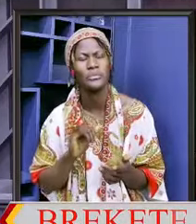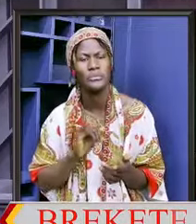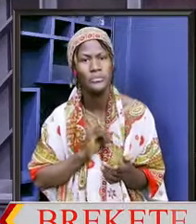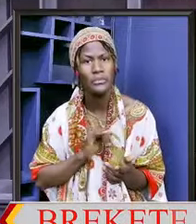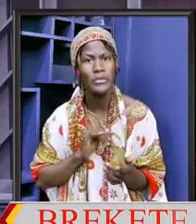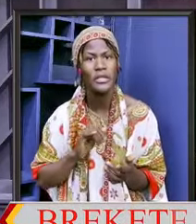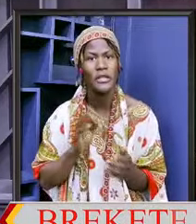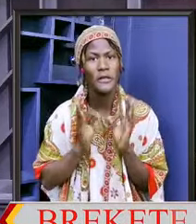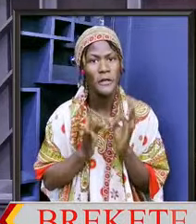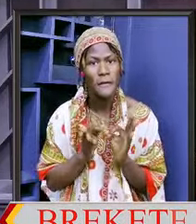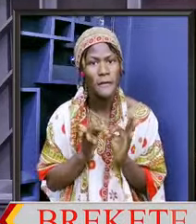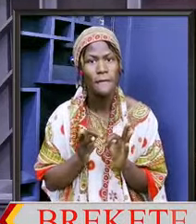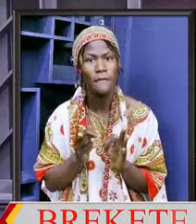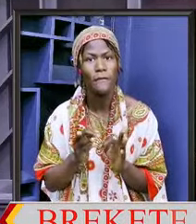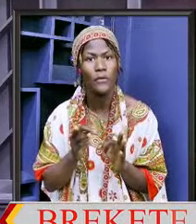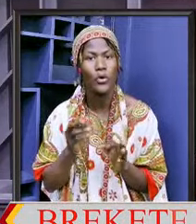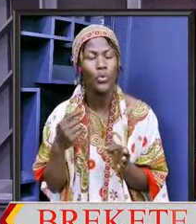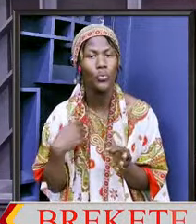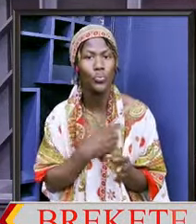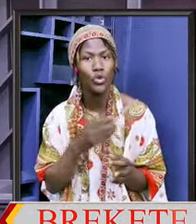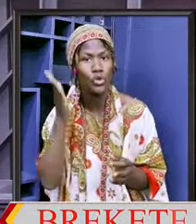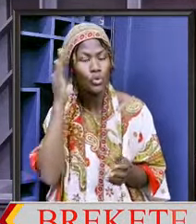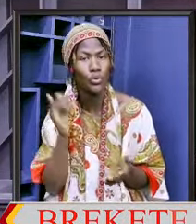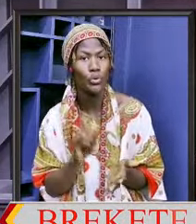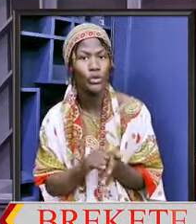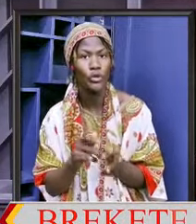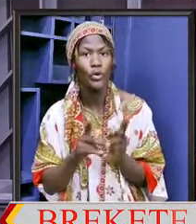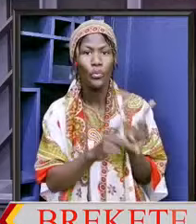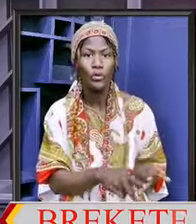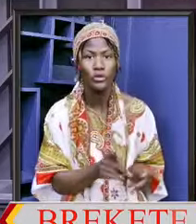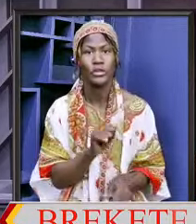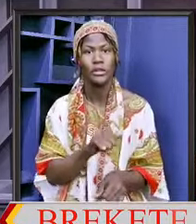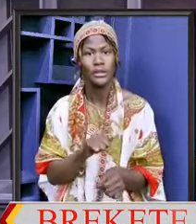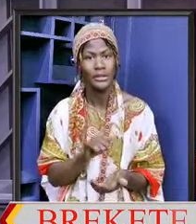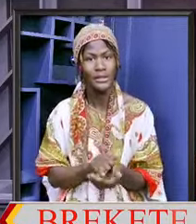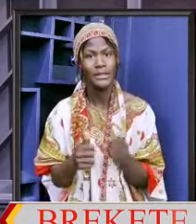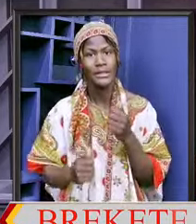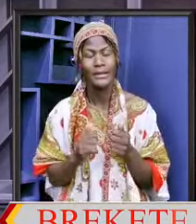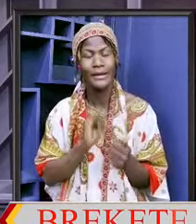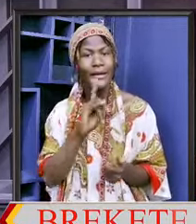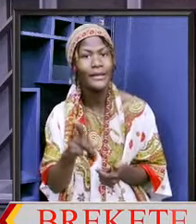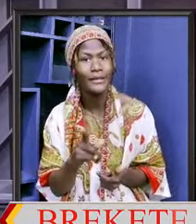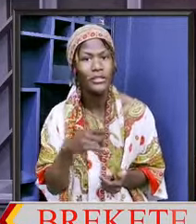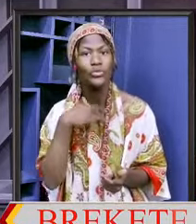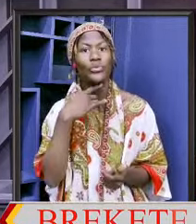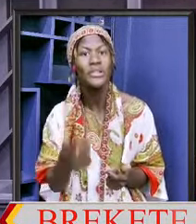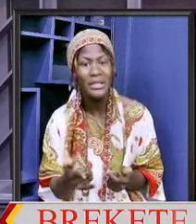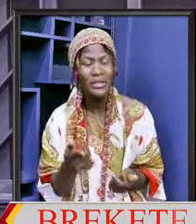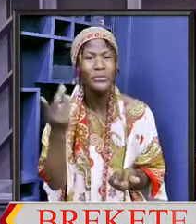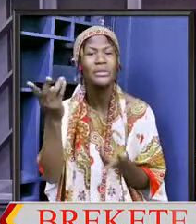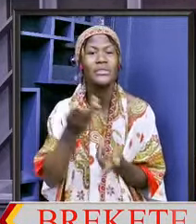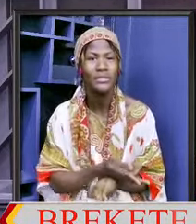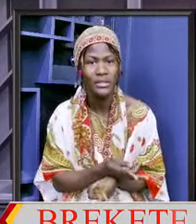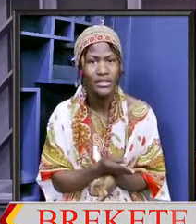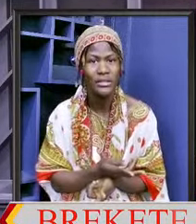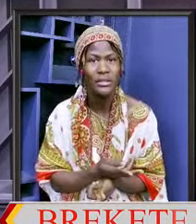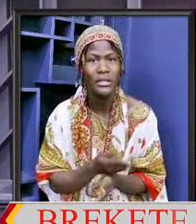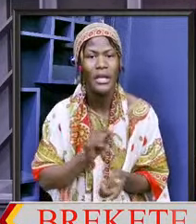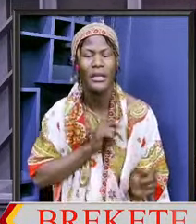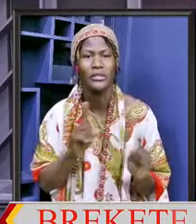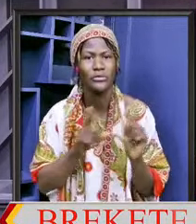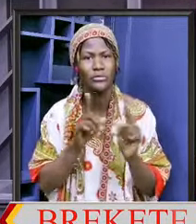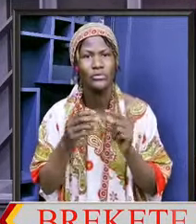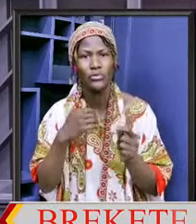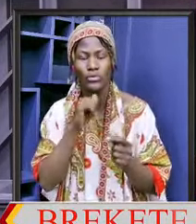police to tell them, say, see this guy, see the owner, you know, we get track and I see where the position is, which we have done. So I don't get anything to